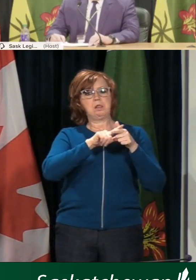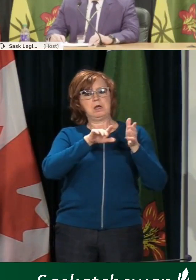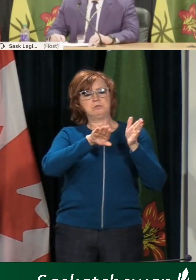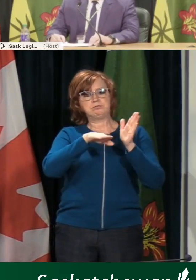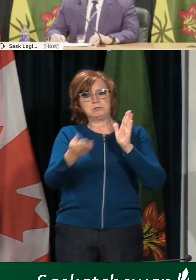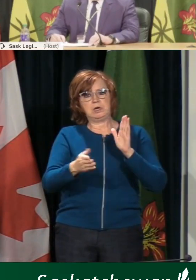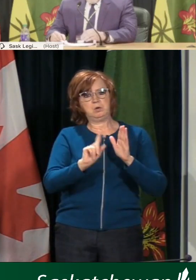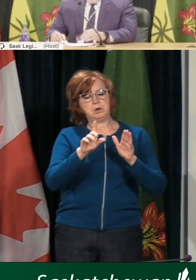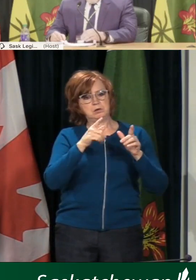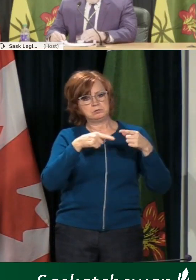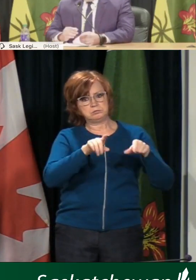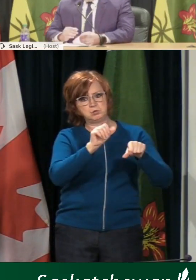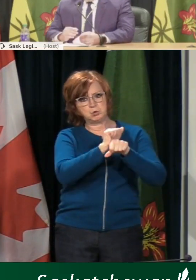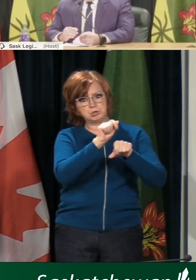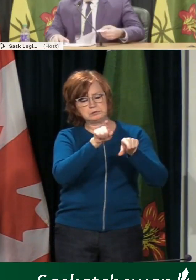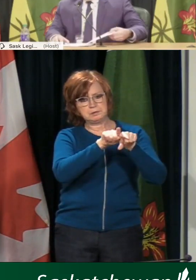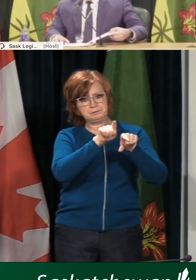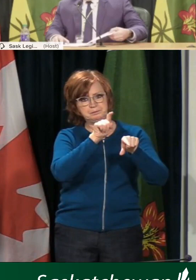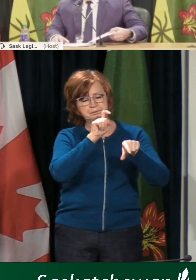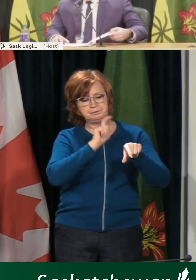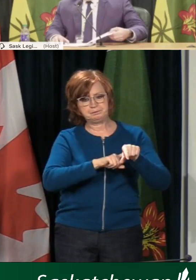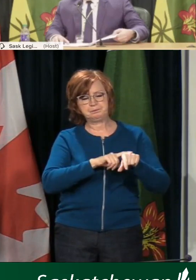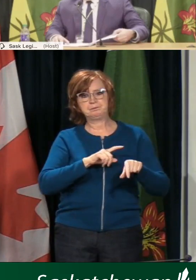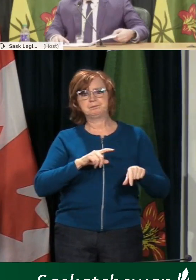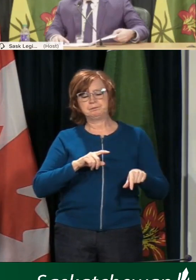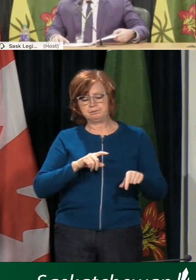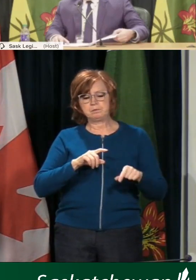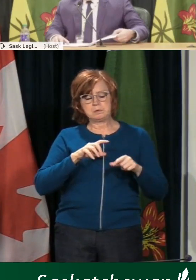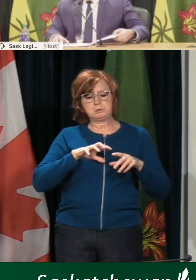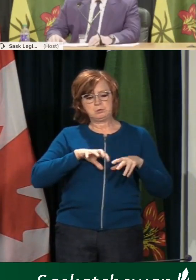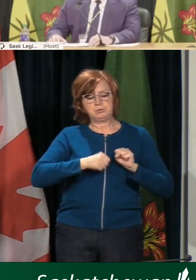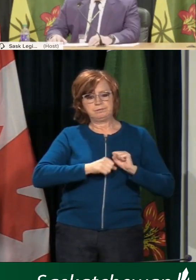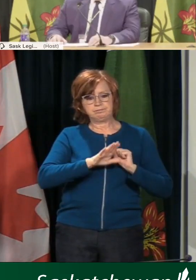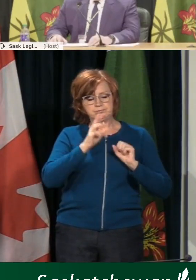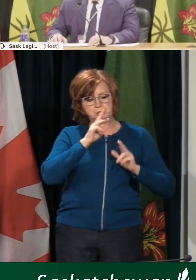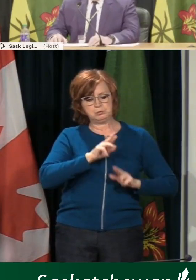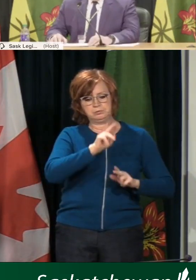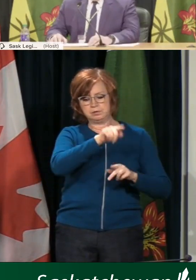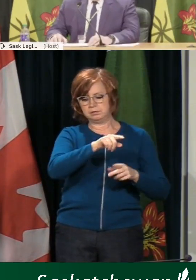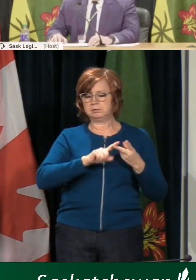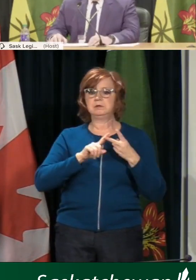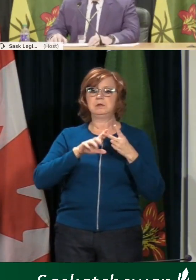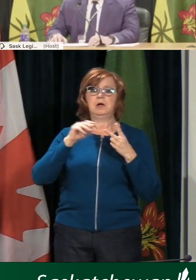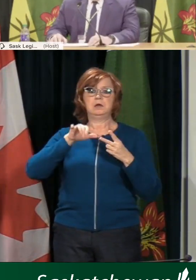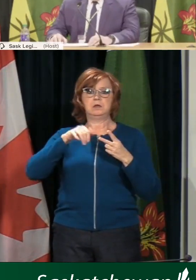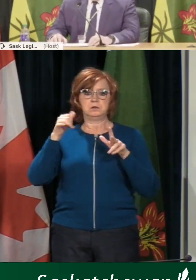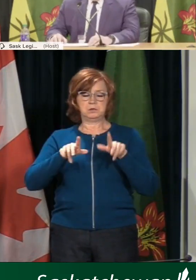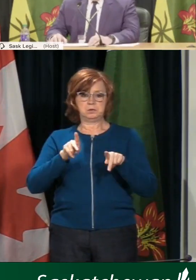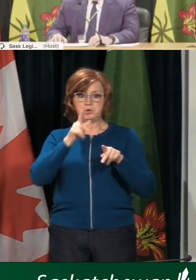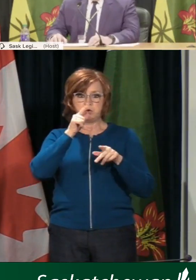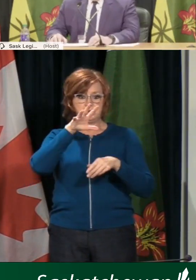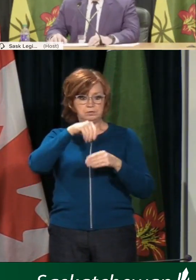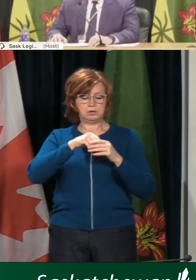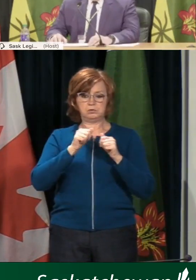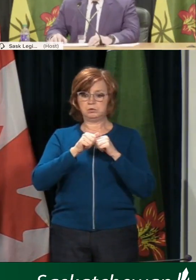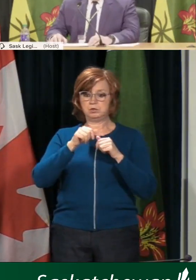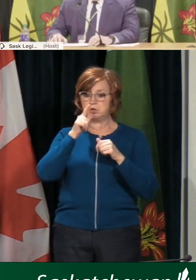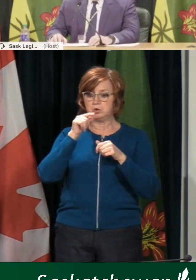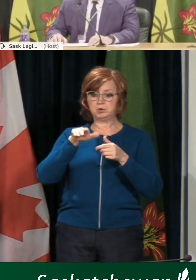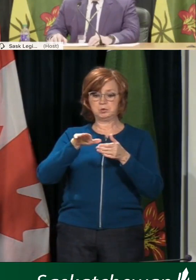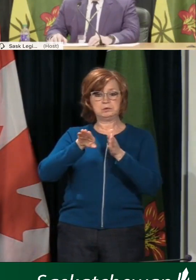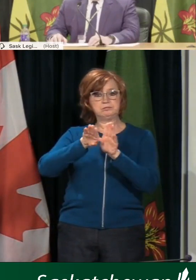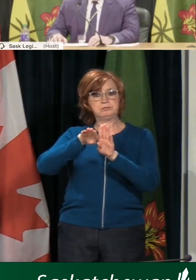We also know that globally, some of our colleagues have lost their lives protecting people from COVID-19. I'd like to join the rest of Canada in remembering